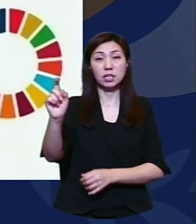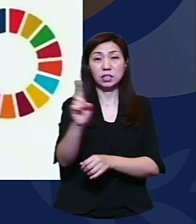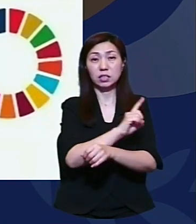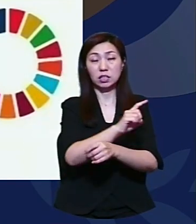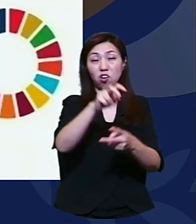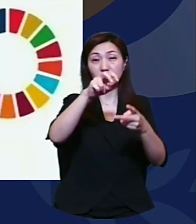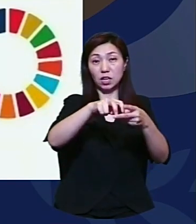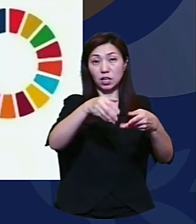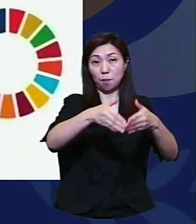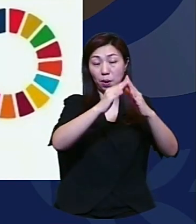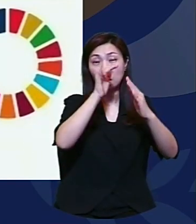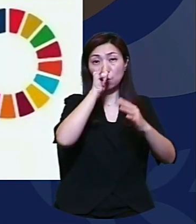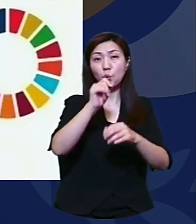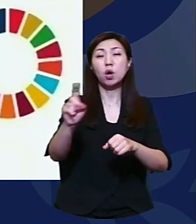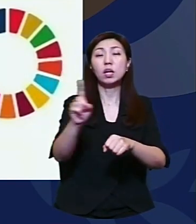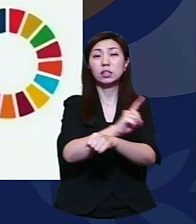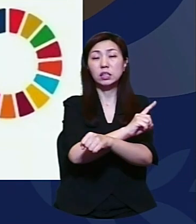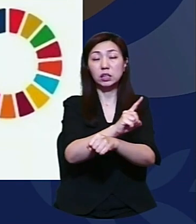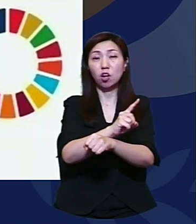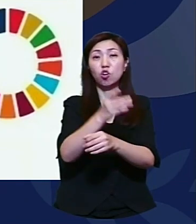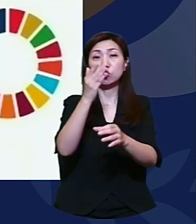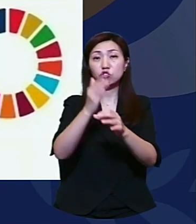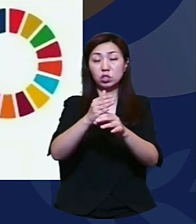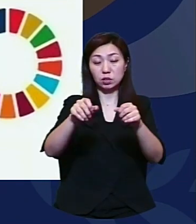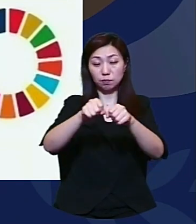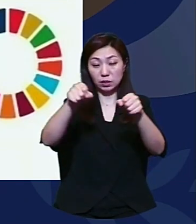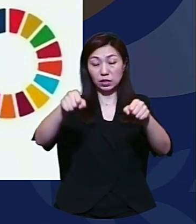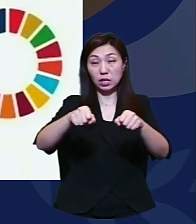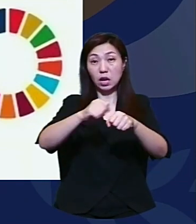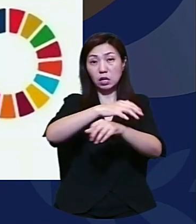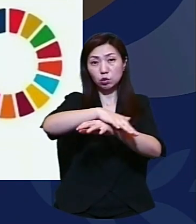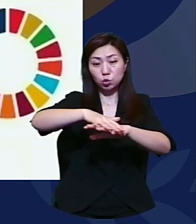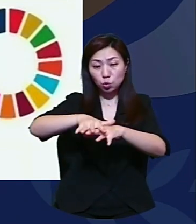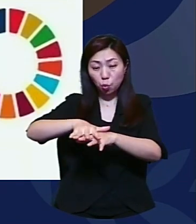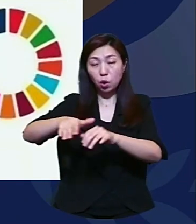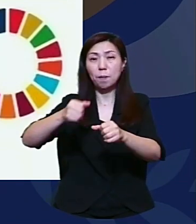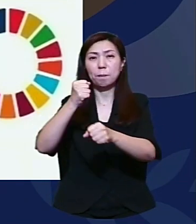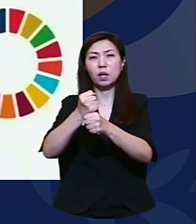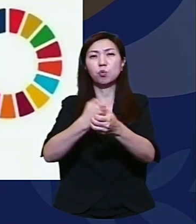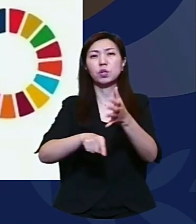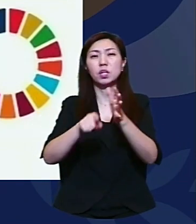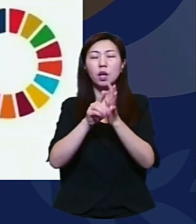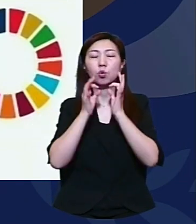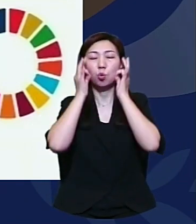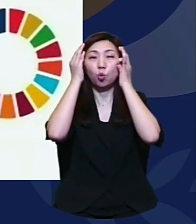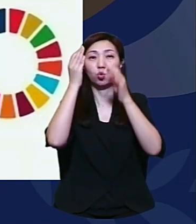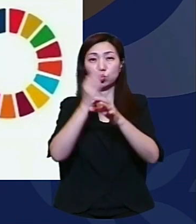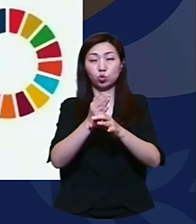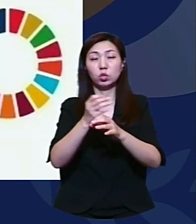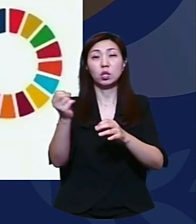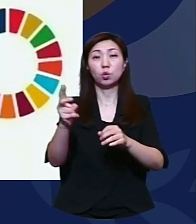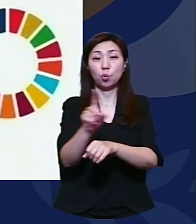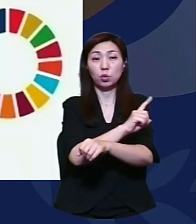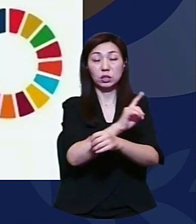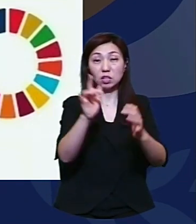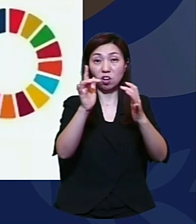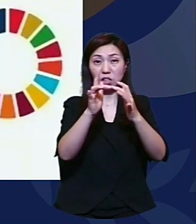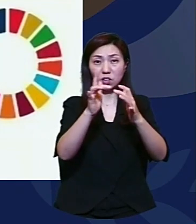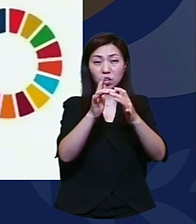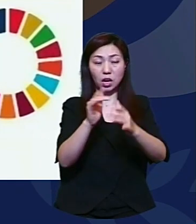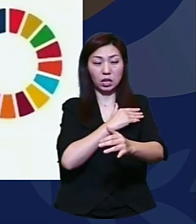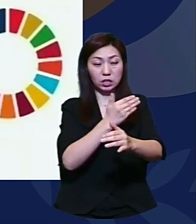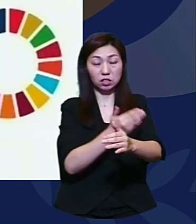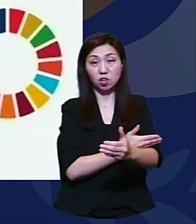need with capacity building offerings from donors. And of course, our GIGA universal school